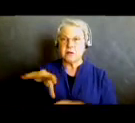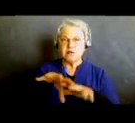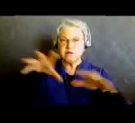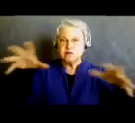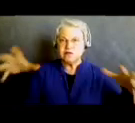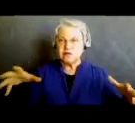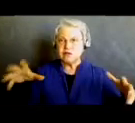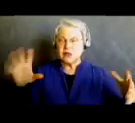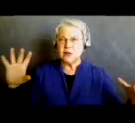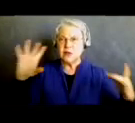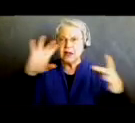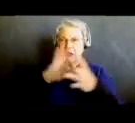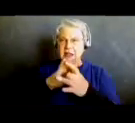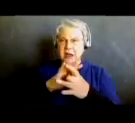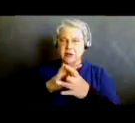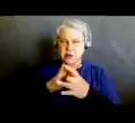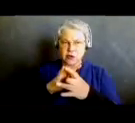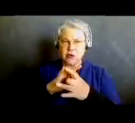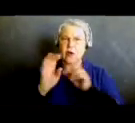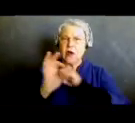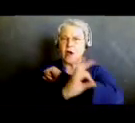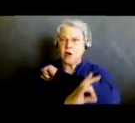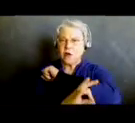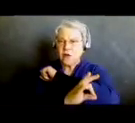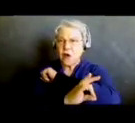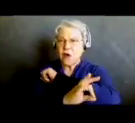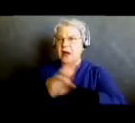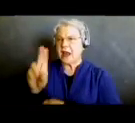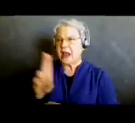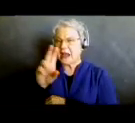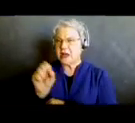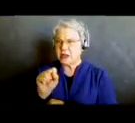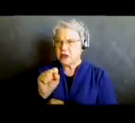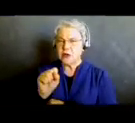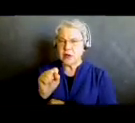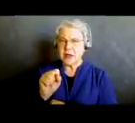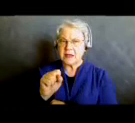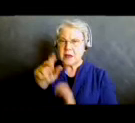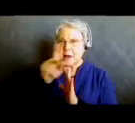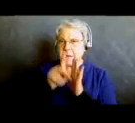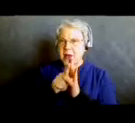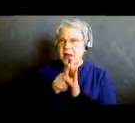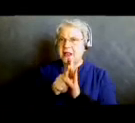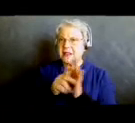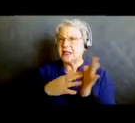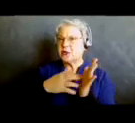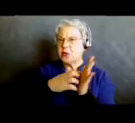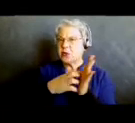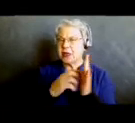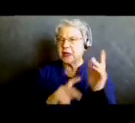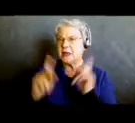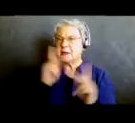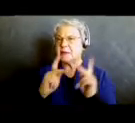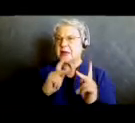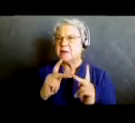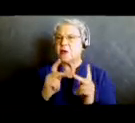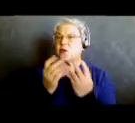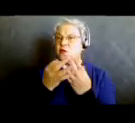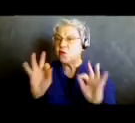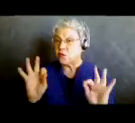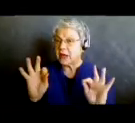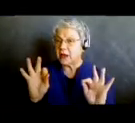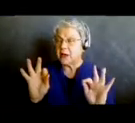of foreign and domestic are deployed to undermine people's freedoms, this enables the movement